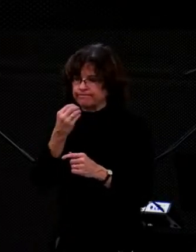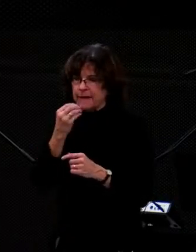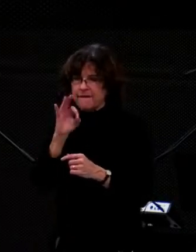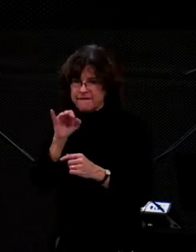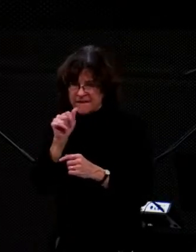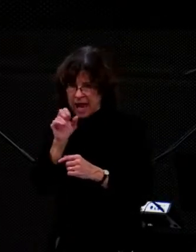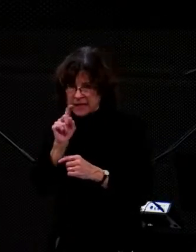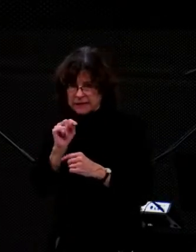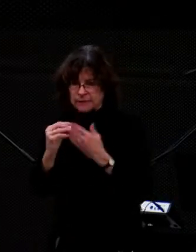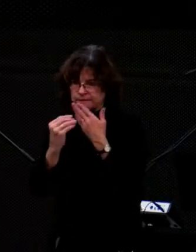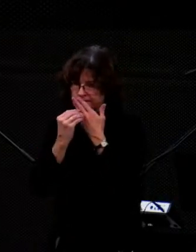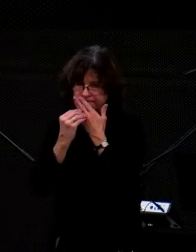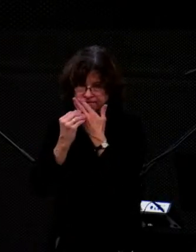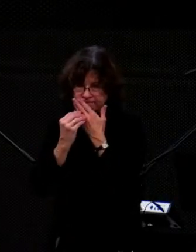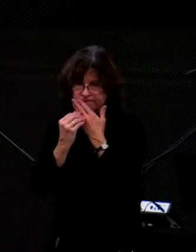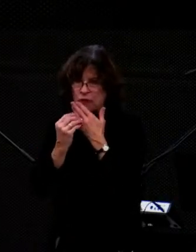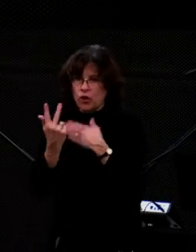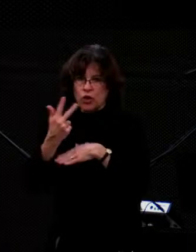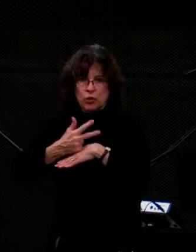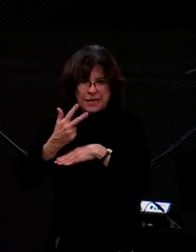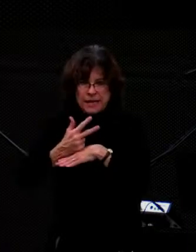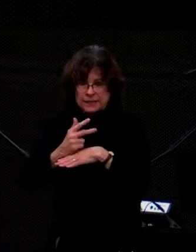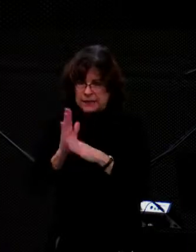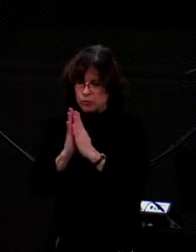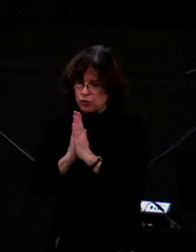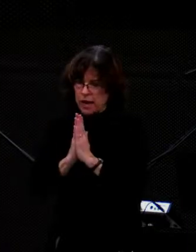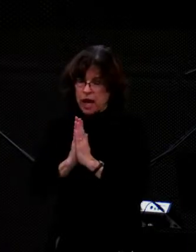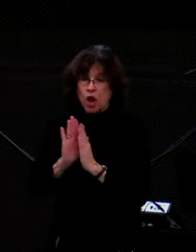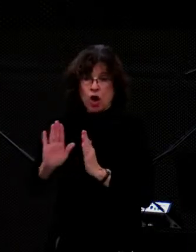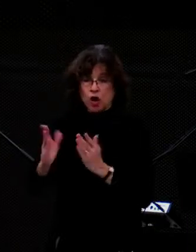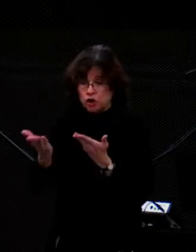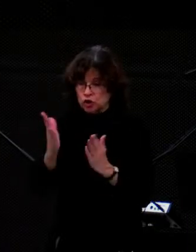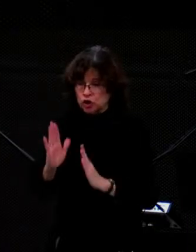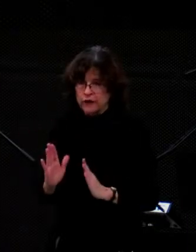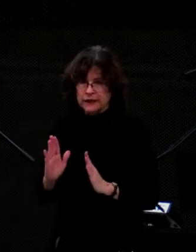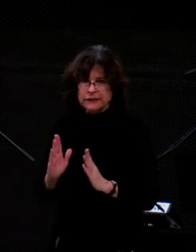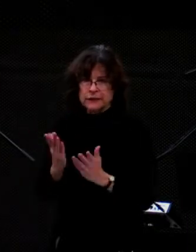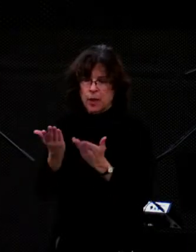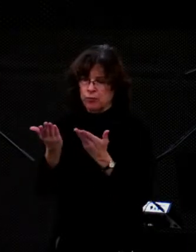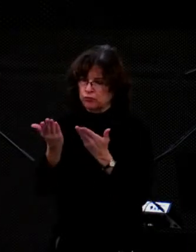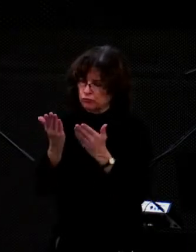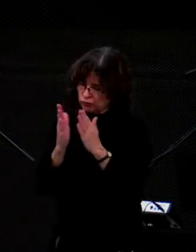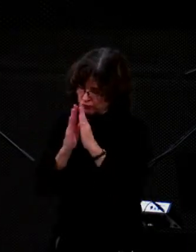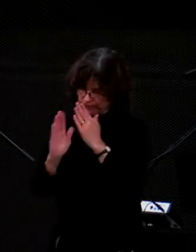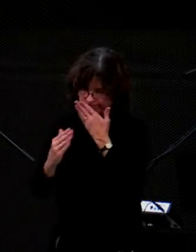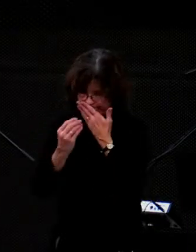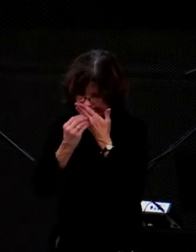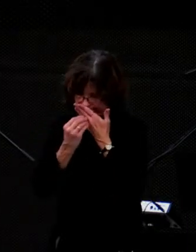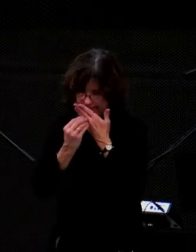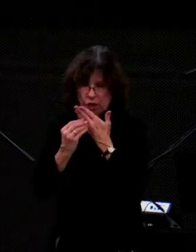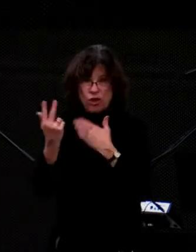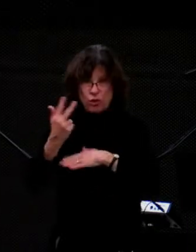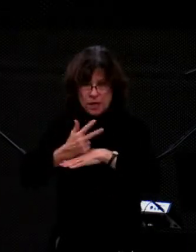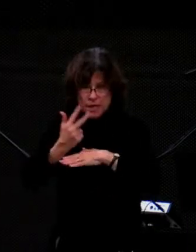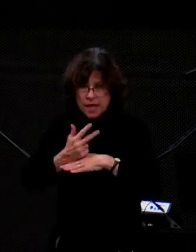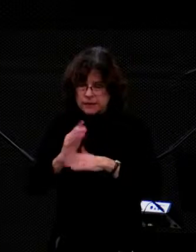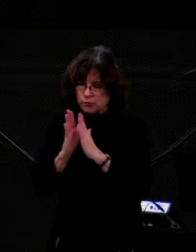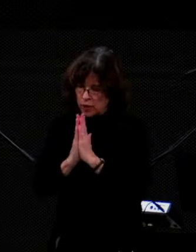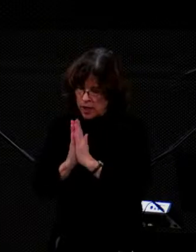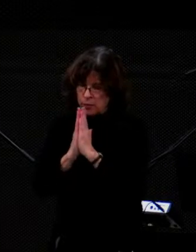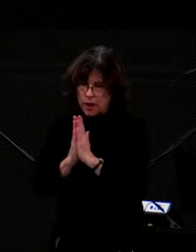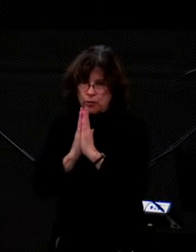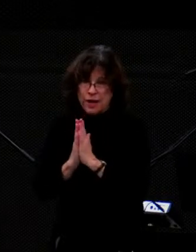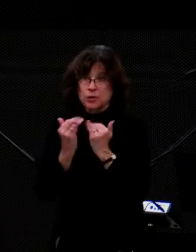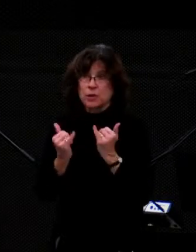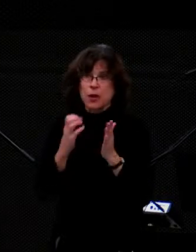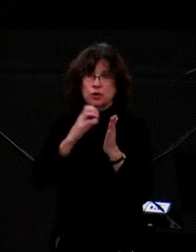in the capital city of Susa fast and pray for 3 days. And now, in chapter 5, it picks up